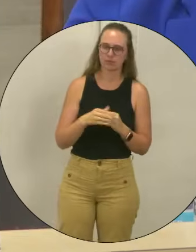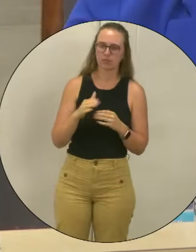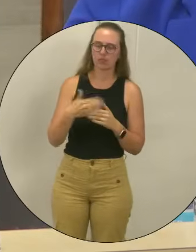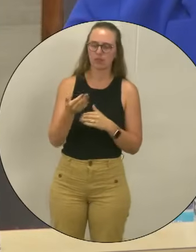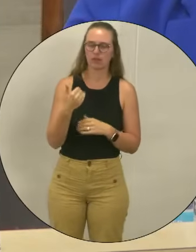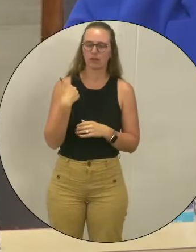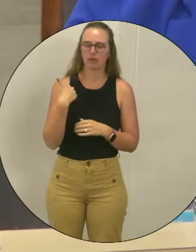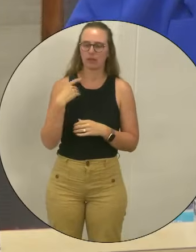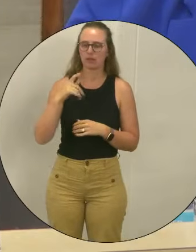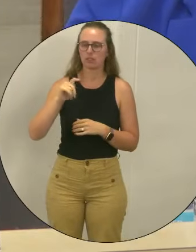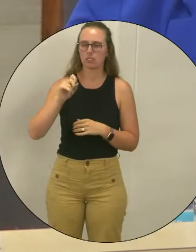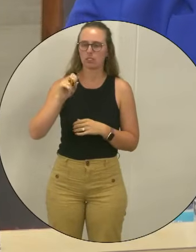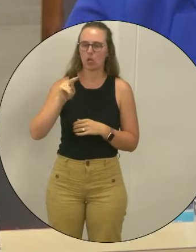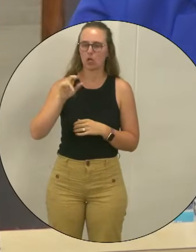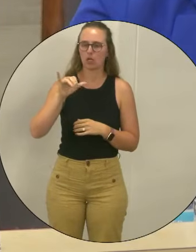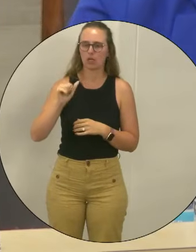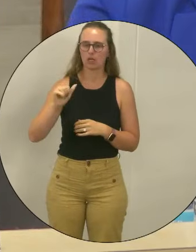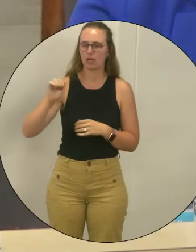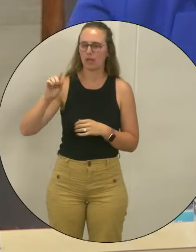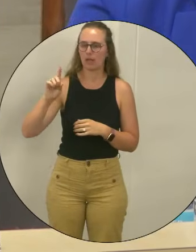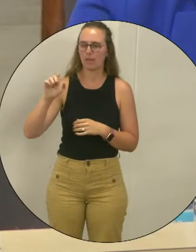Next up, we have Tanya Atterbury.